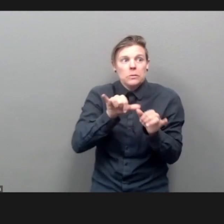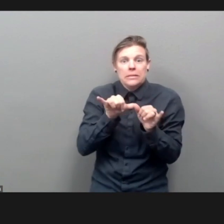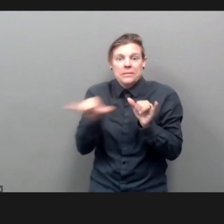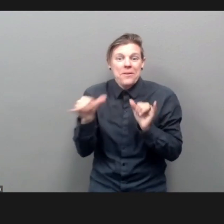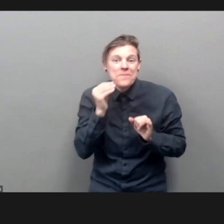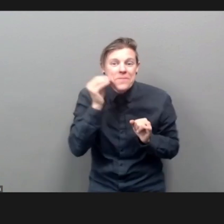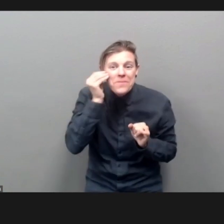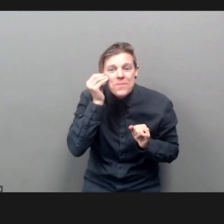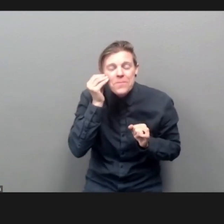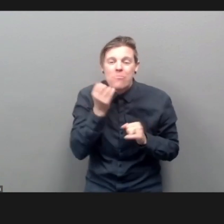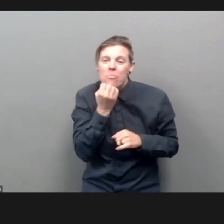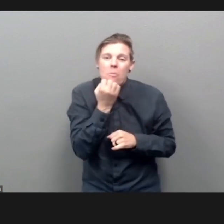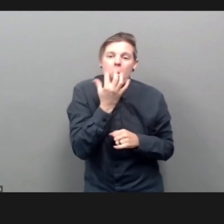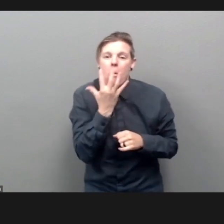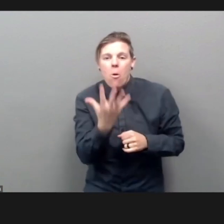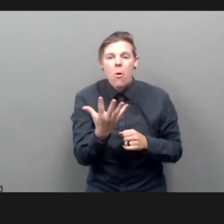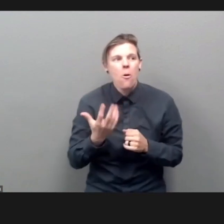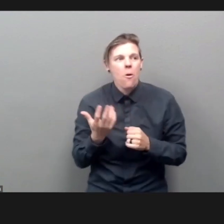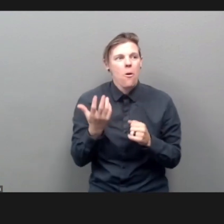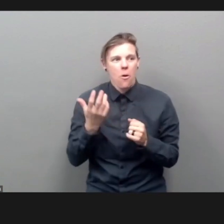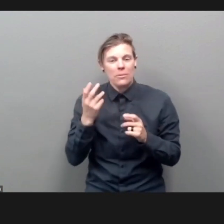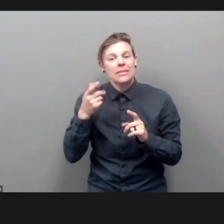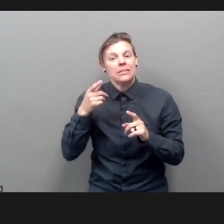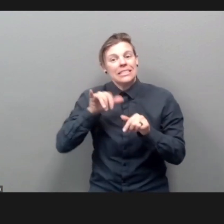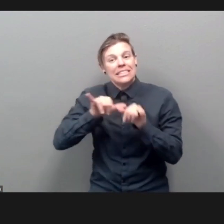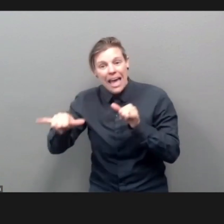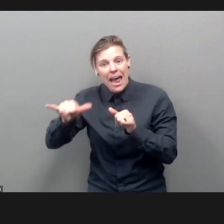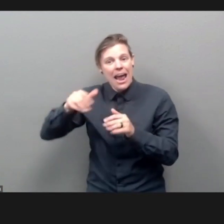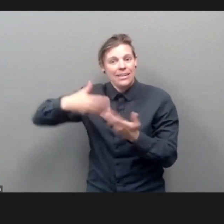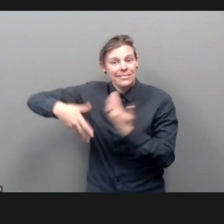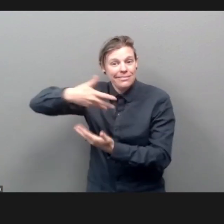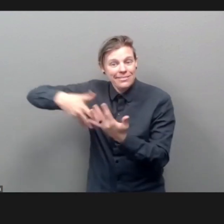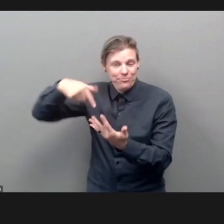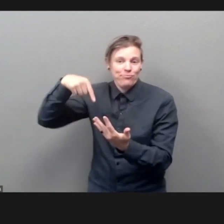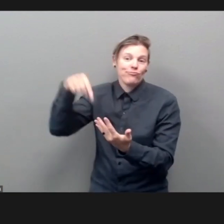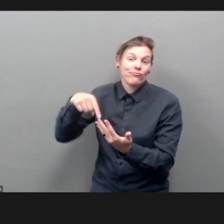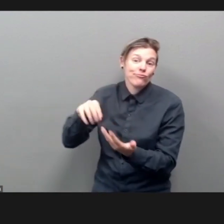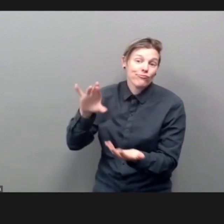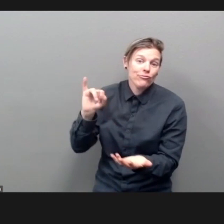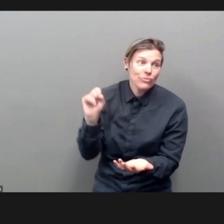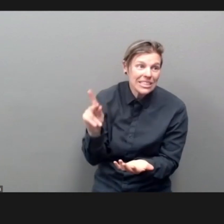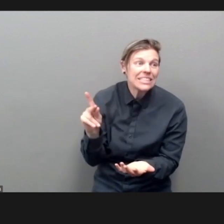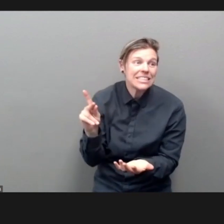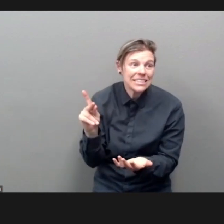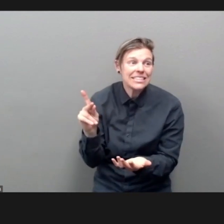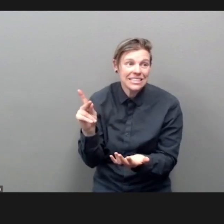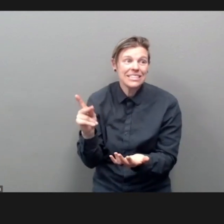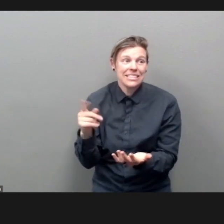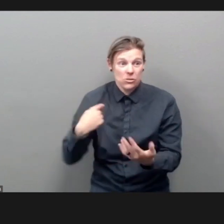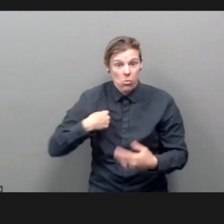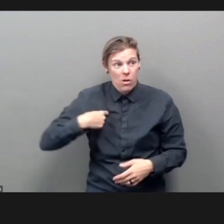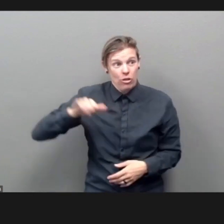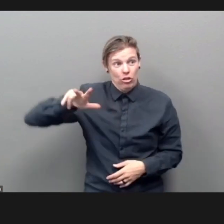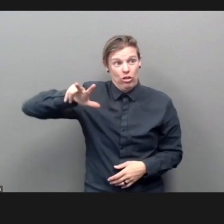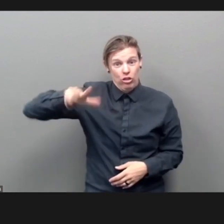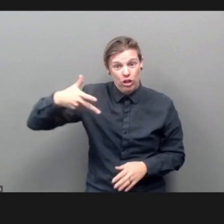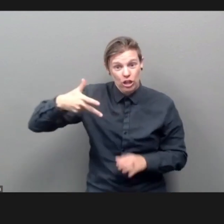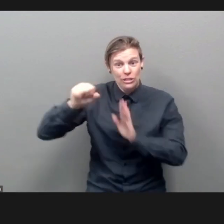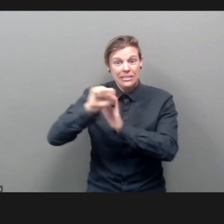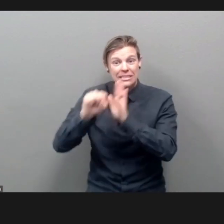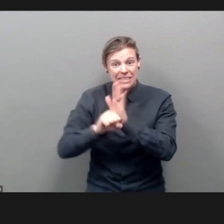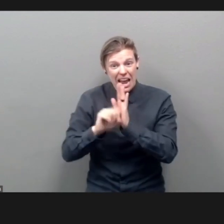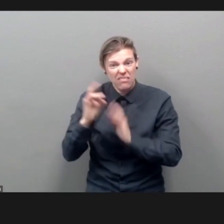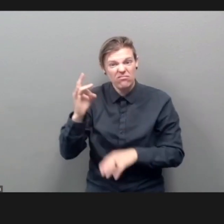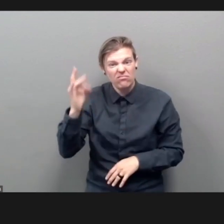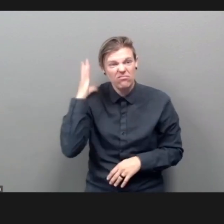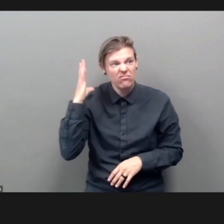high-risk ecosystem. It's why New Mexico was the 3rd state in the nation to determine that while the